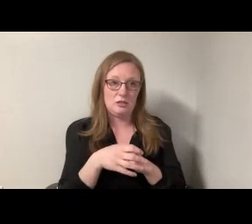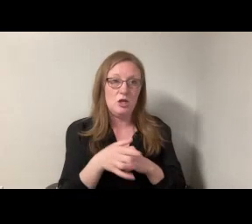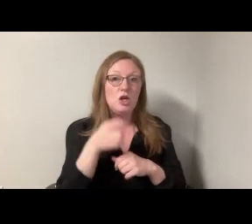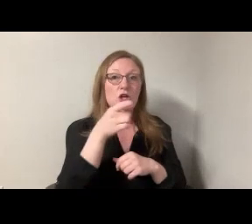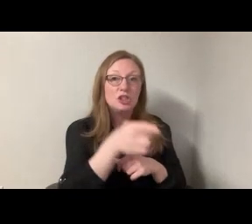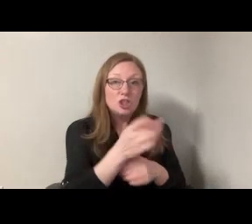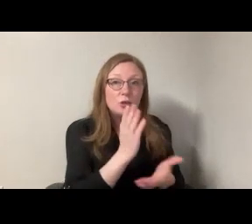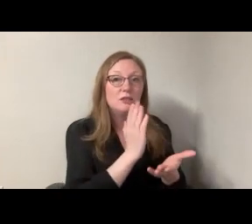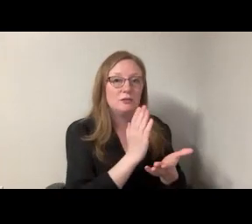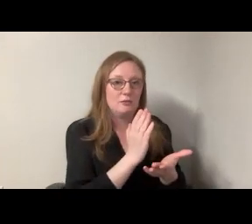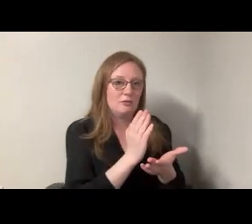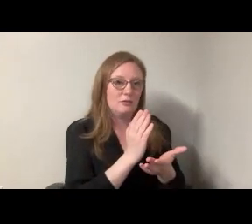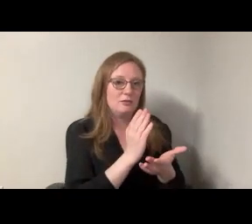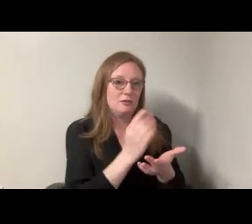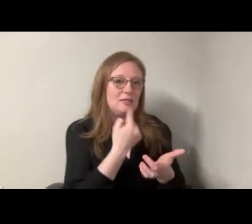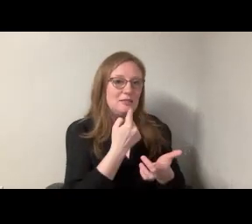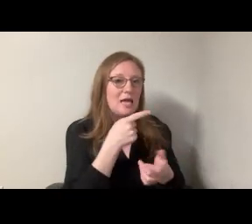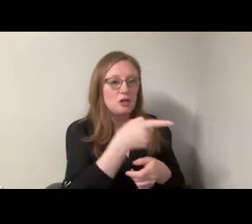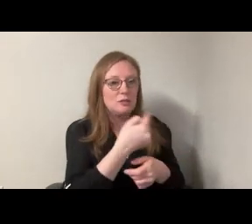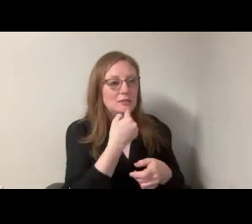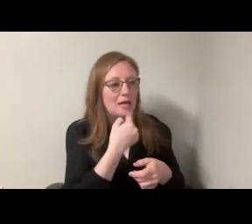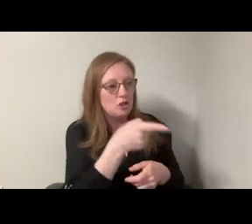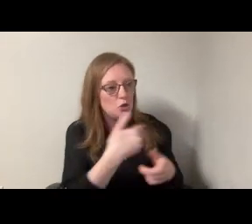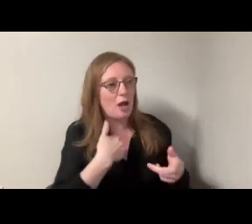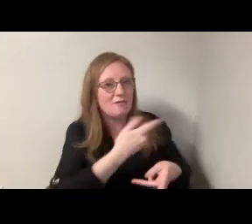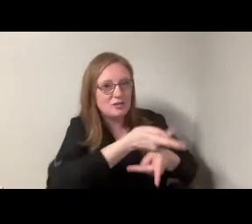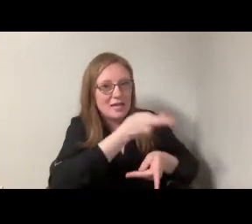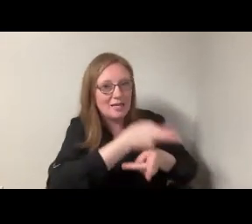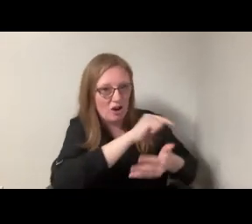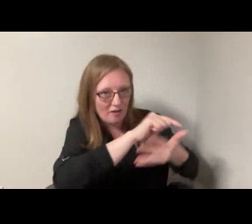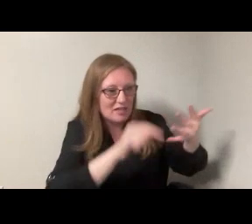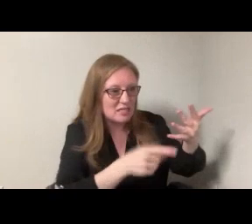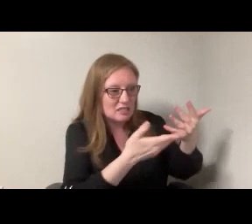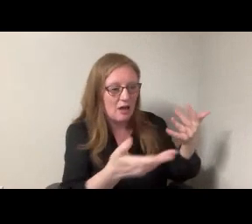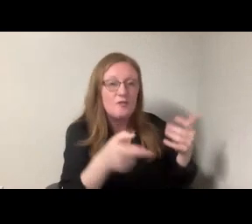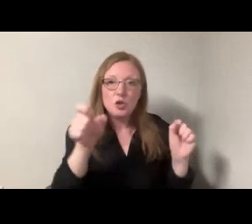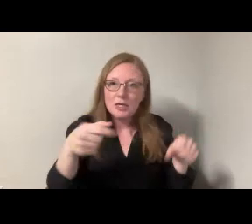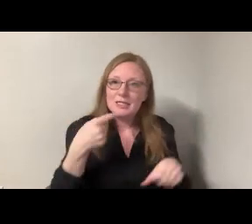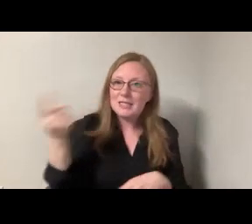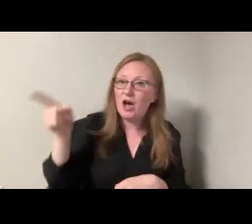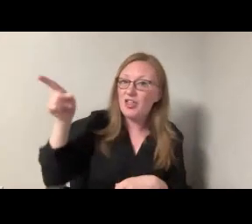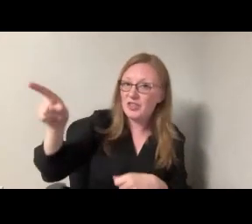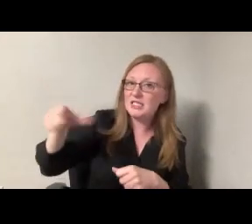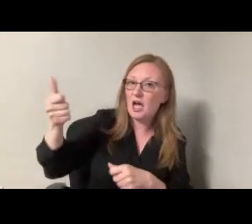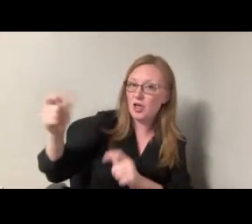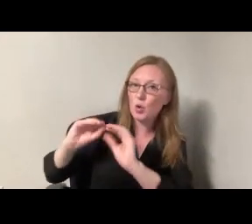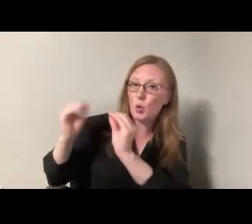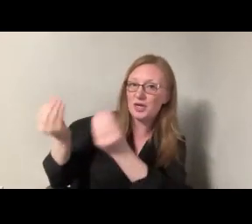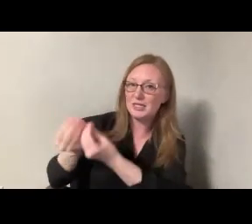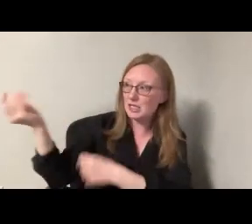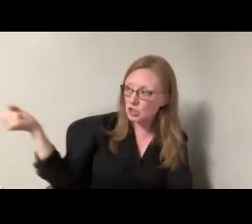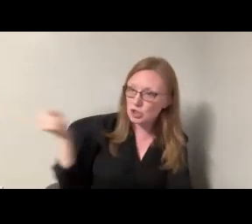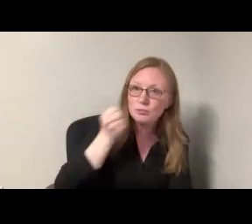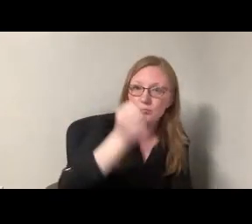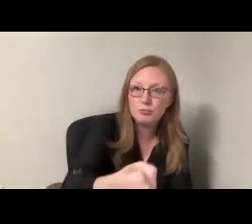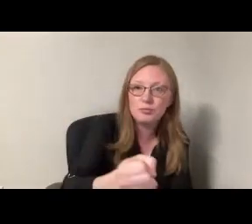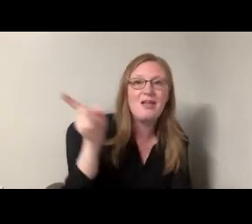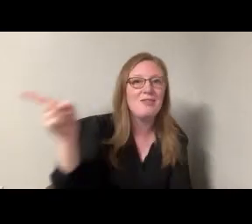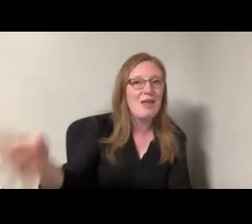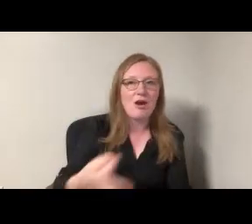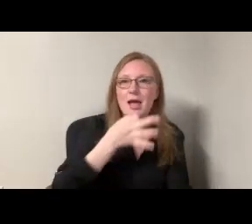alligators in the state DOC and dealing with that. You can get this task force to come in, and it's got the subject matter expertise and the people that have done